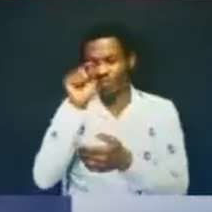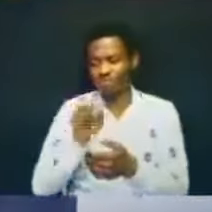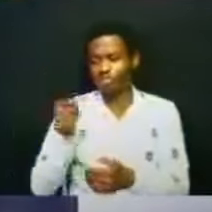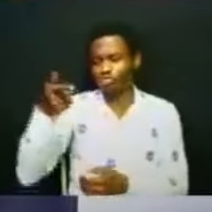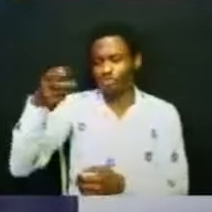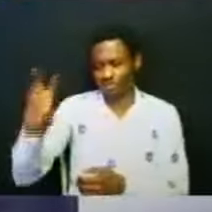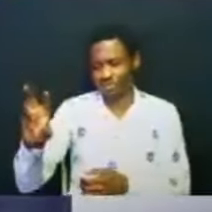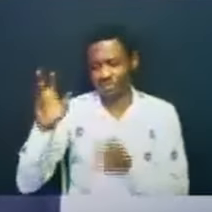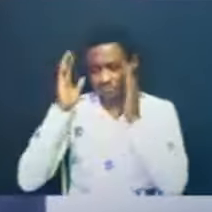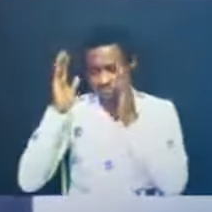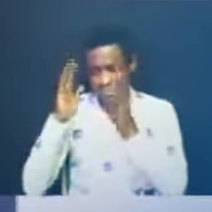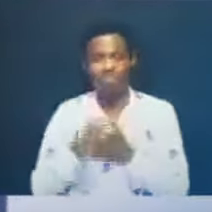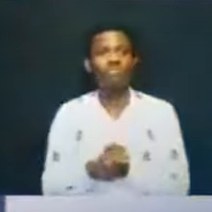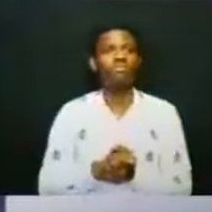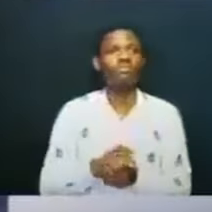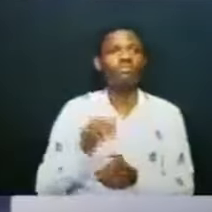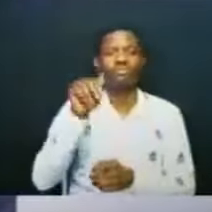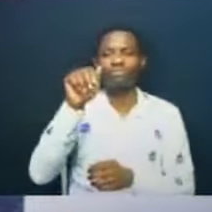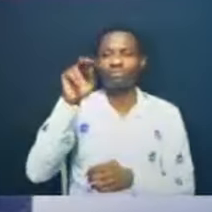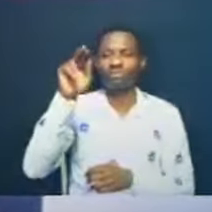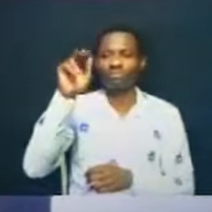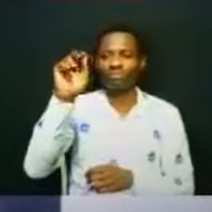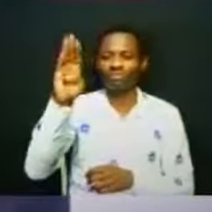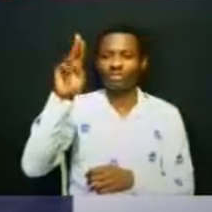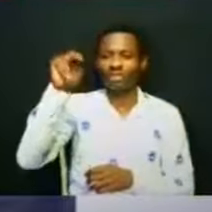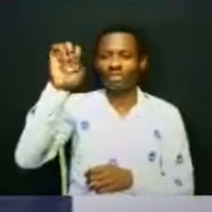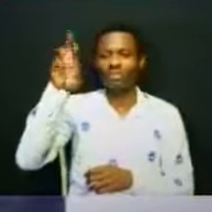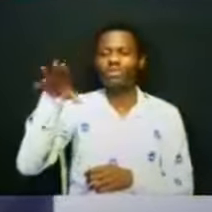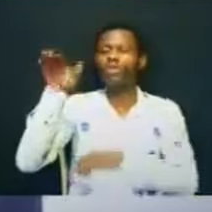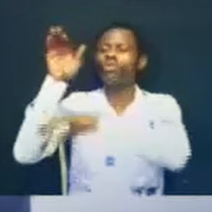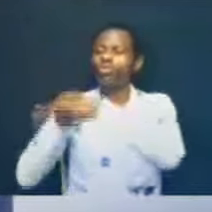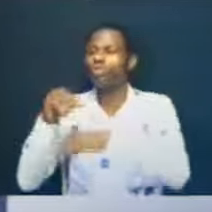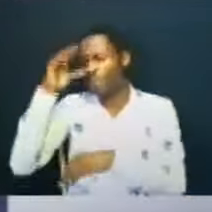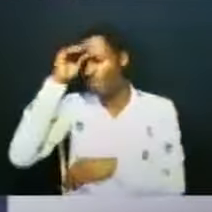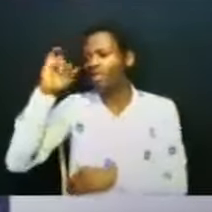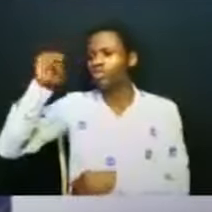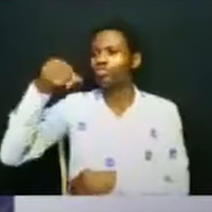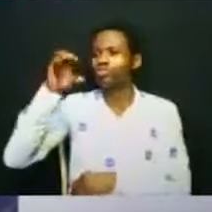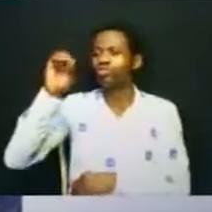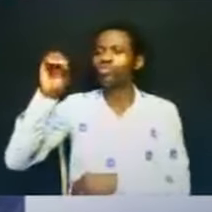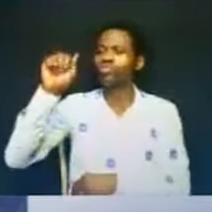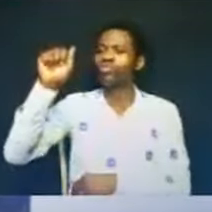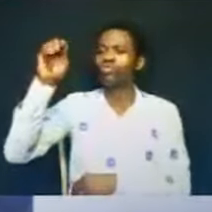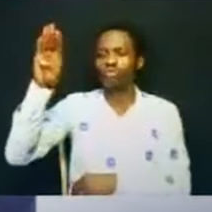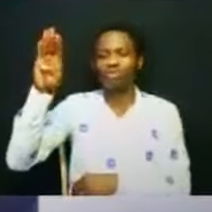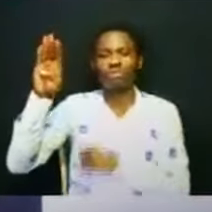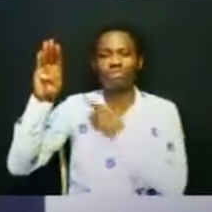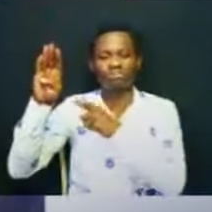26. Afeti haye. Abner called out to Joab, "Must the sword devour